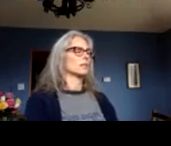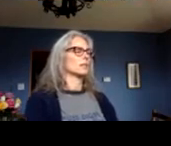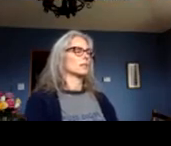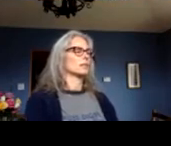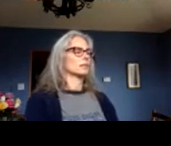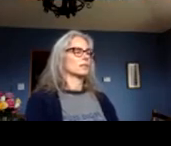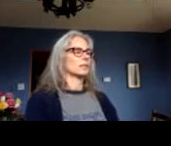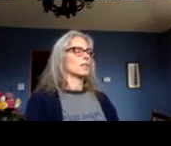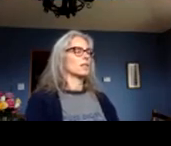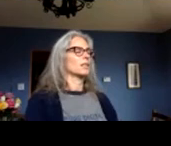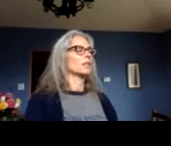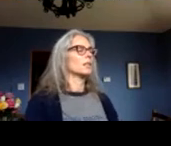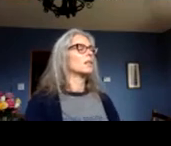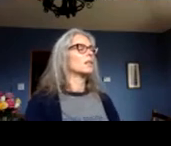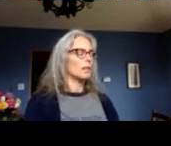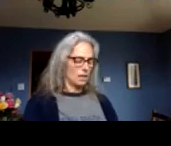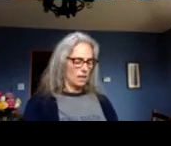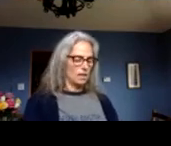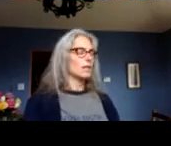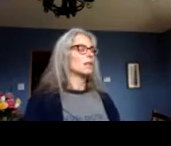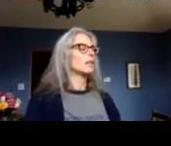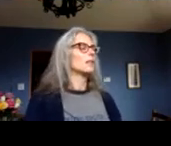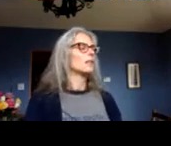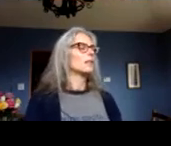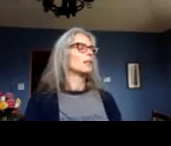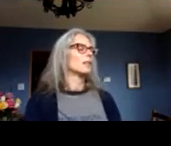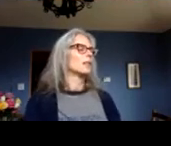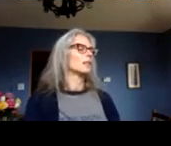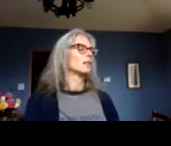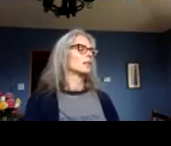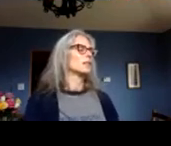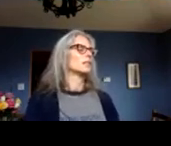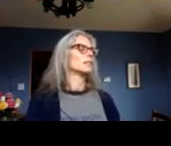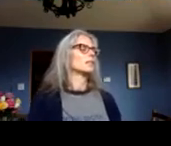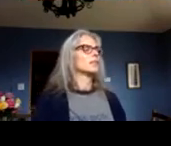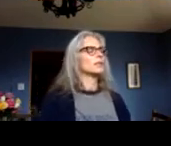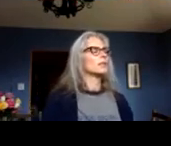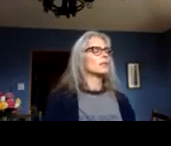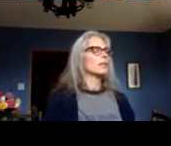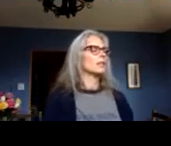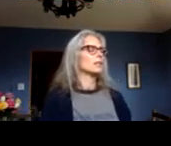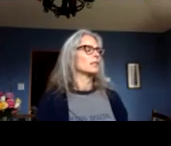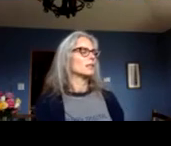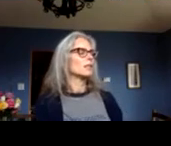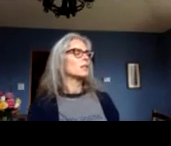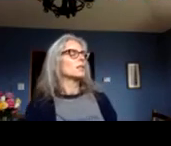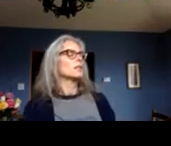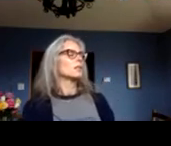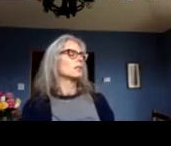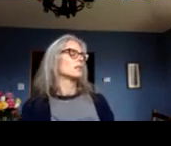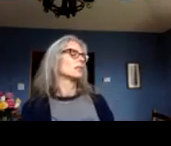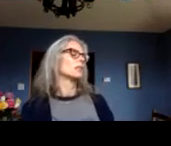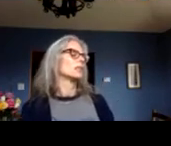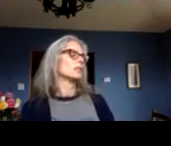classroom. So if it's just due on a day, it'll put it as like an all-day event at the top. If it's due like at a specific time, like I can say it's due at 1